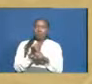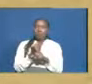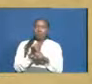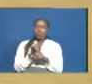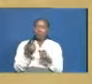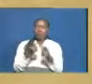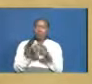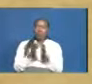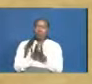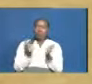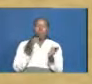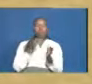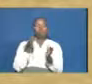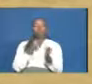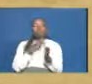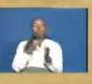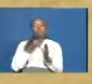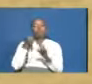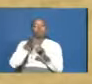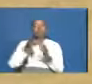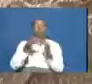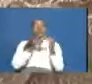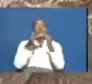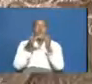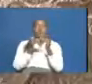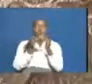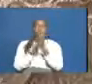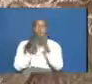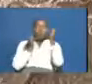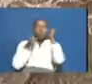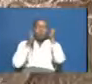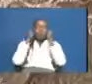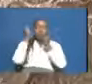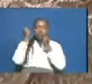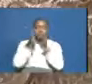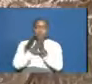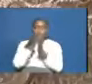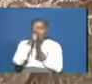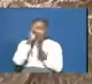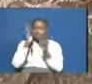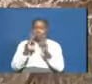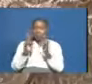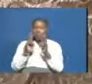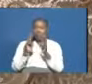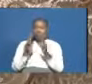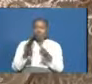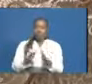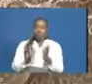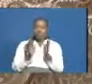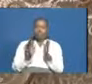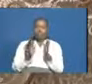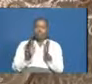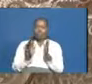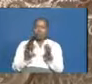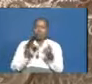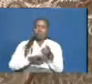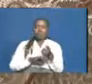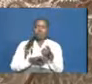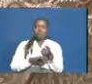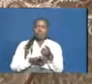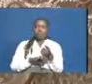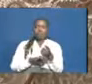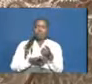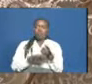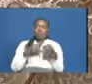uproar in the fight for equality in the military. Police had already been allowed at least to get married and even to